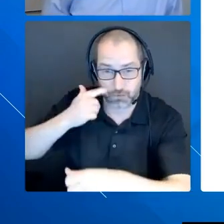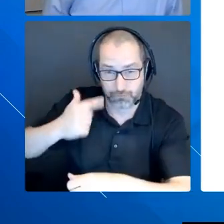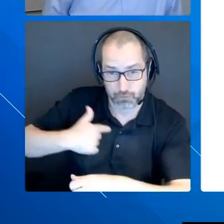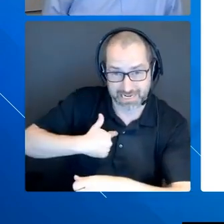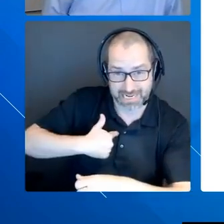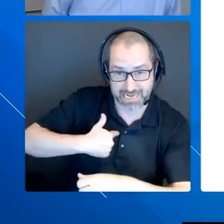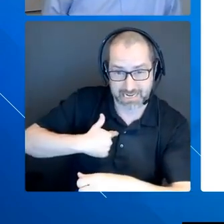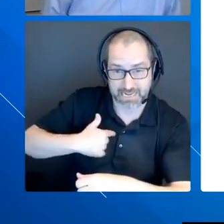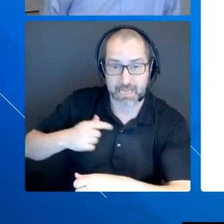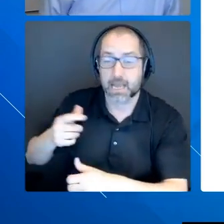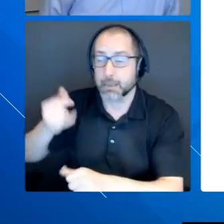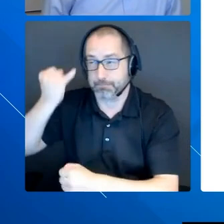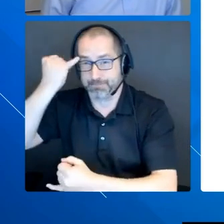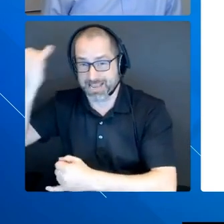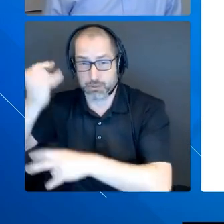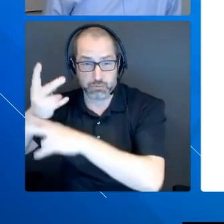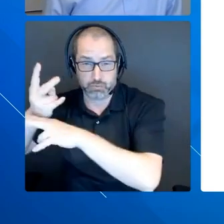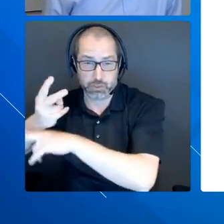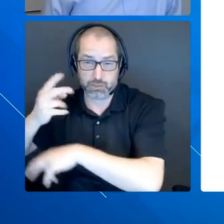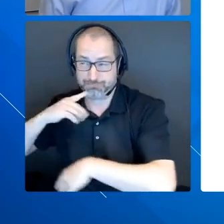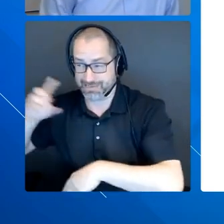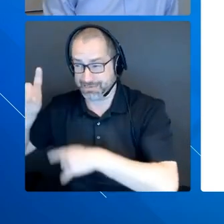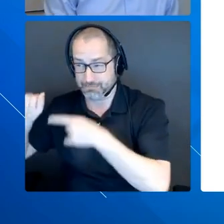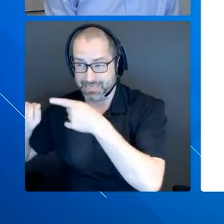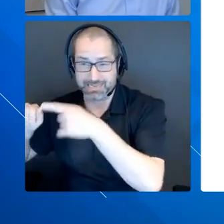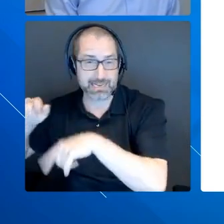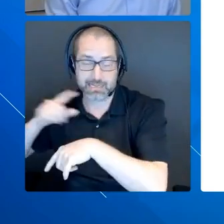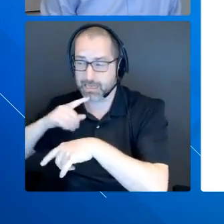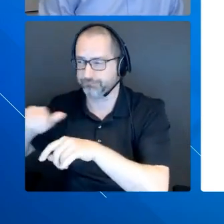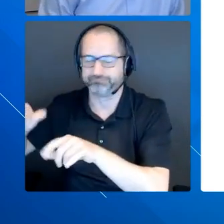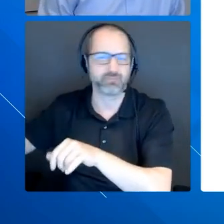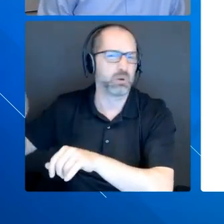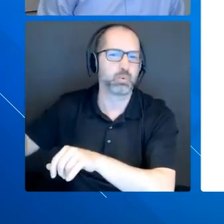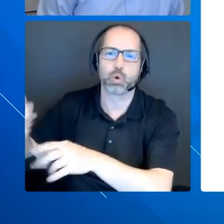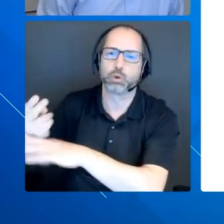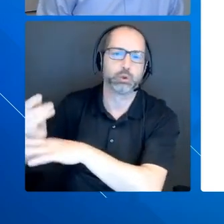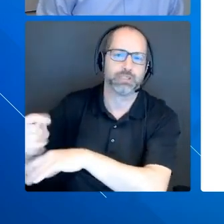and somebody with a disability, they don't use it. They'll leave your website.